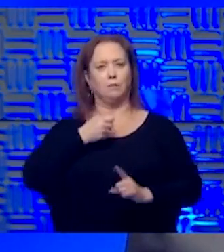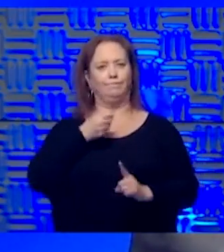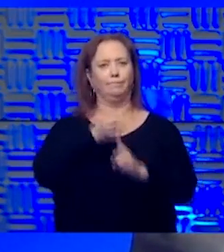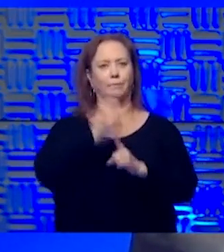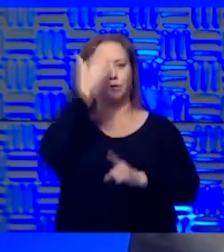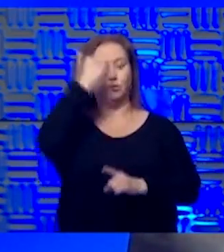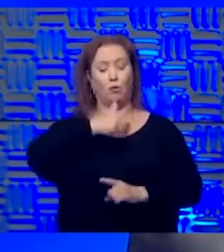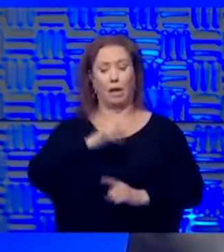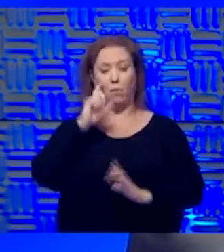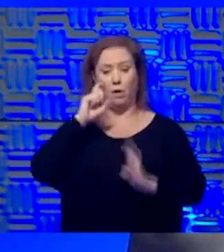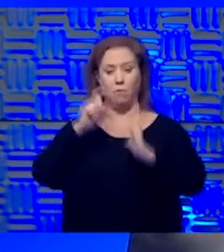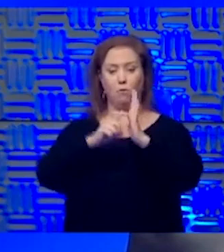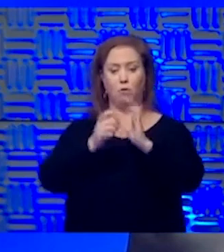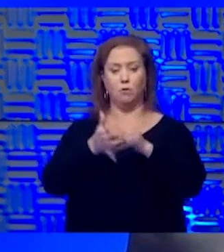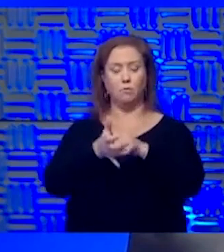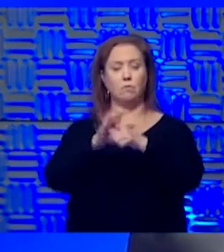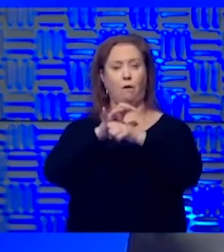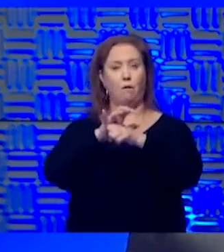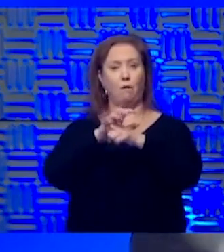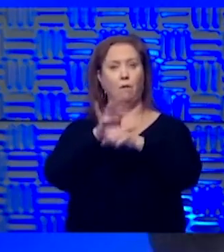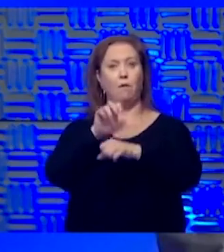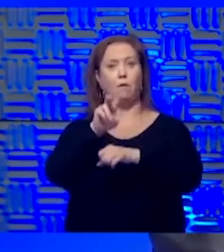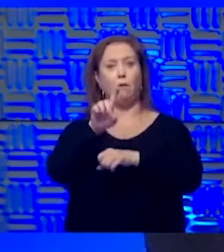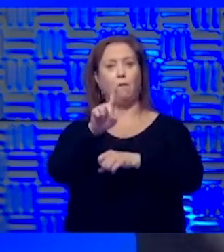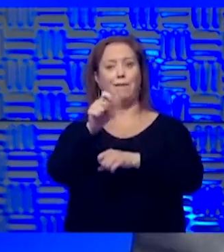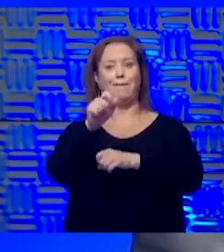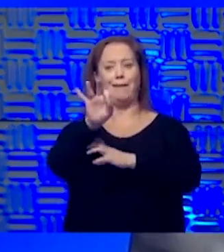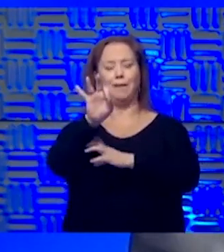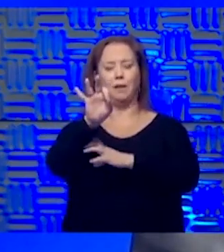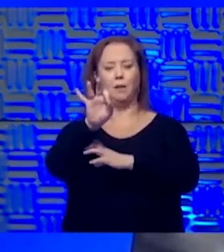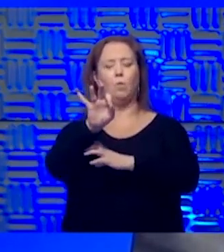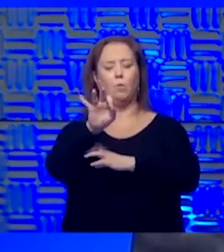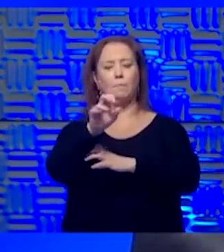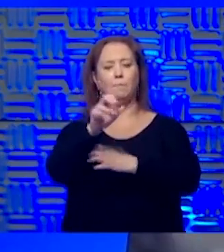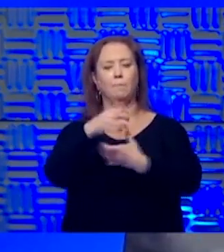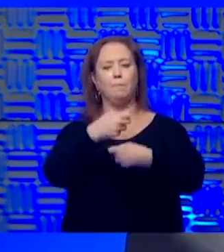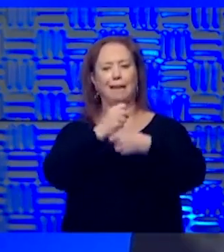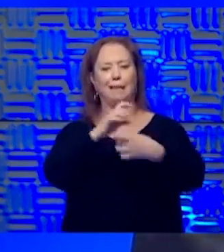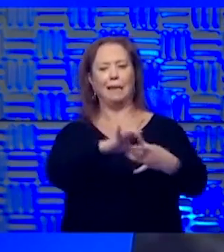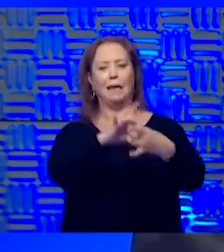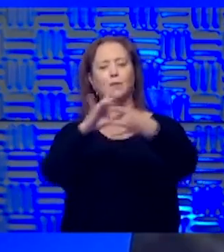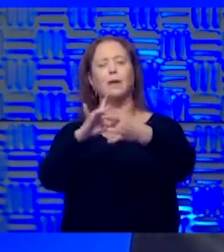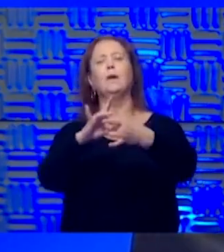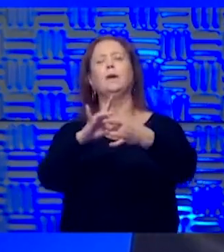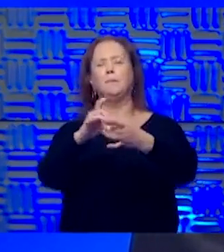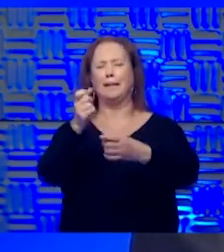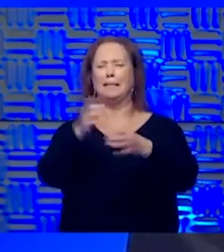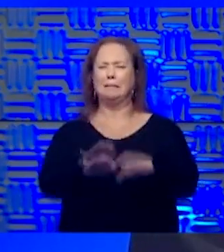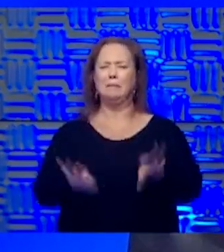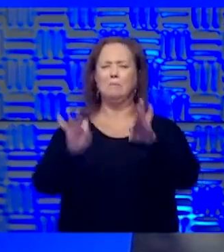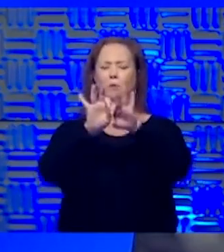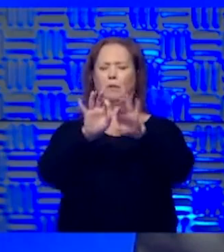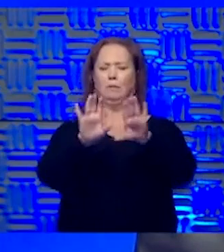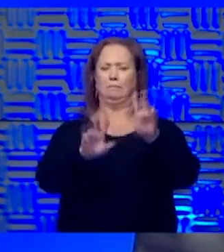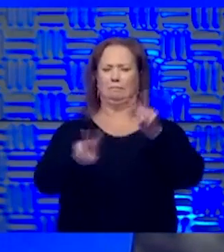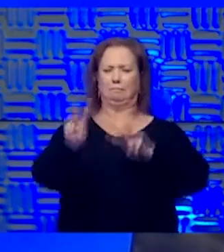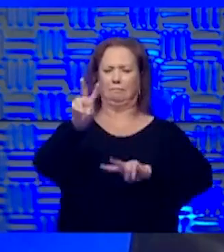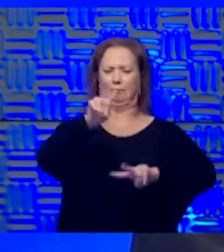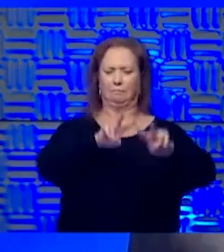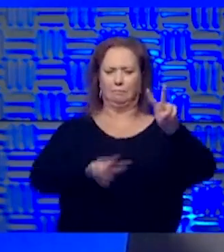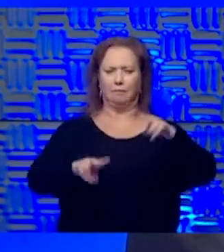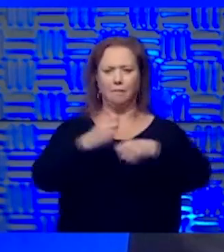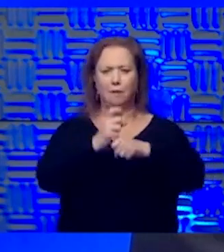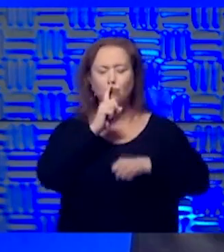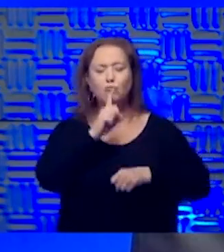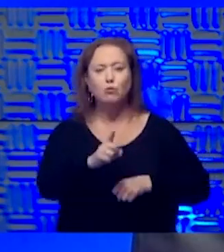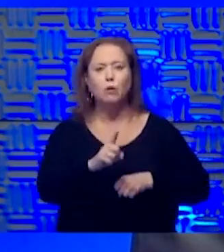like COVID-19 that, we automatically make the link, but it's important to sort of be cautious. I think it's, for